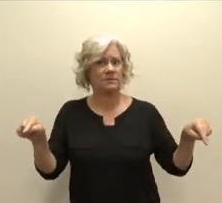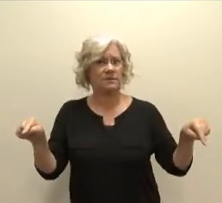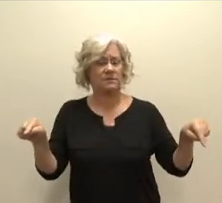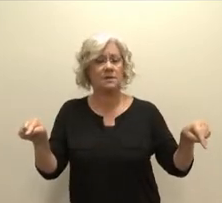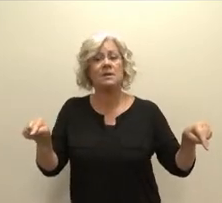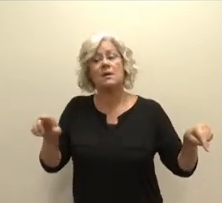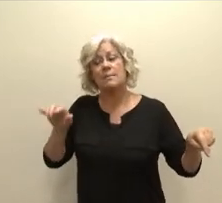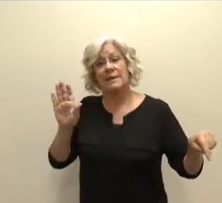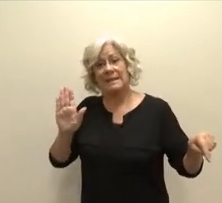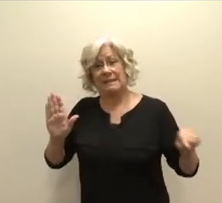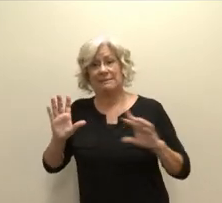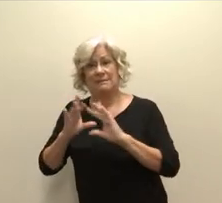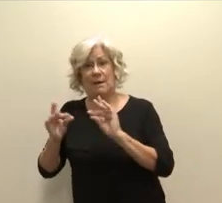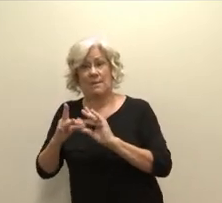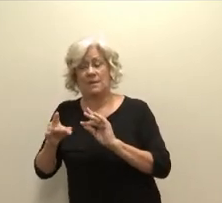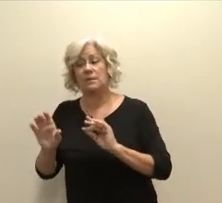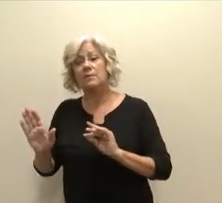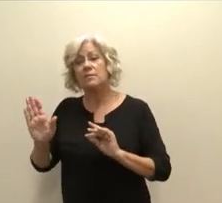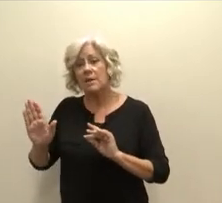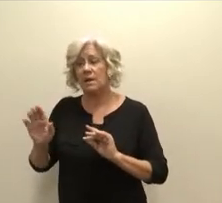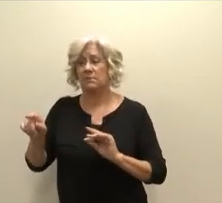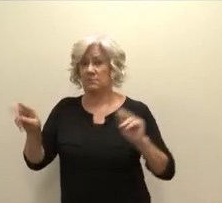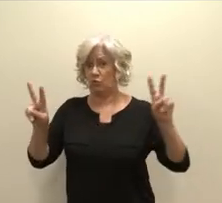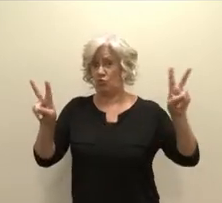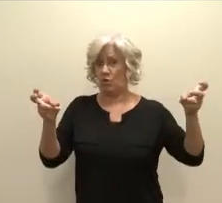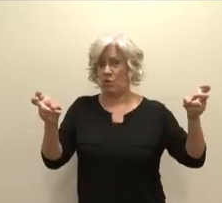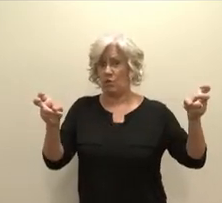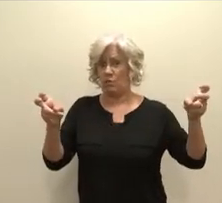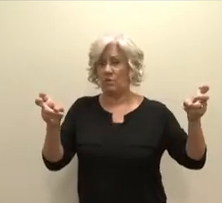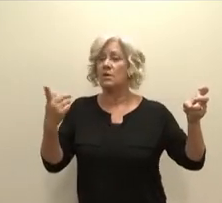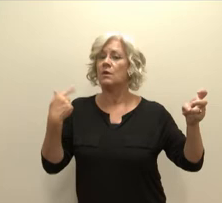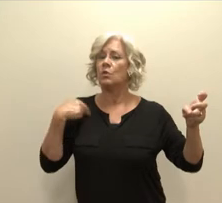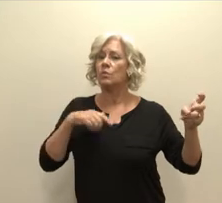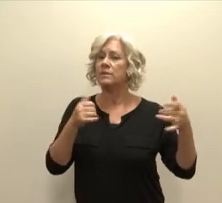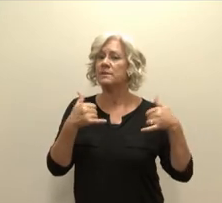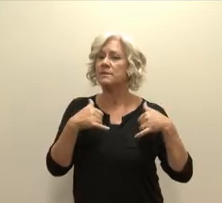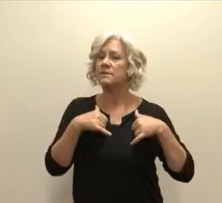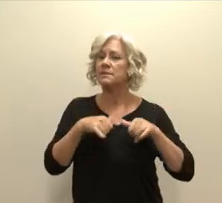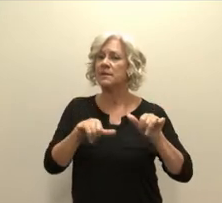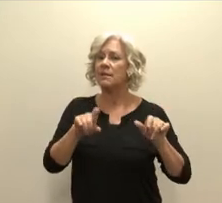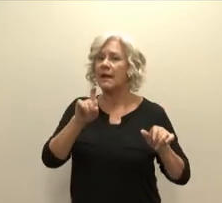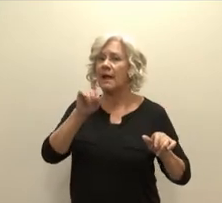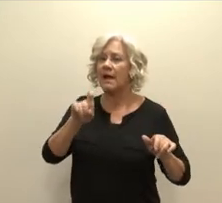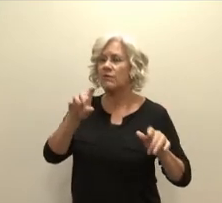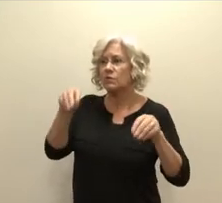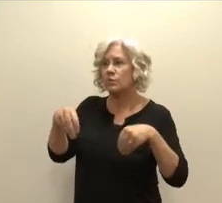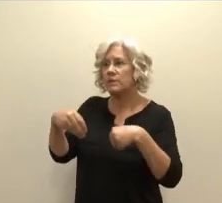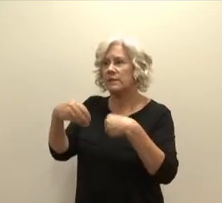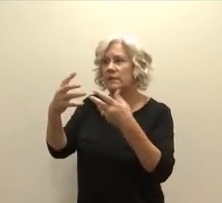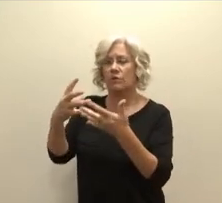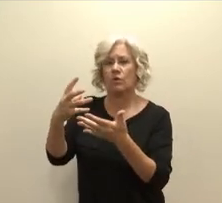But, and I will quote, "We still have to give her an opportunity